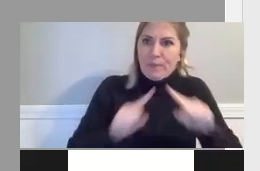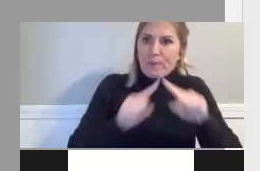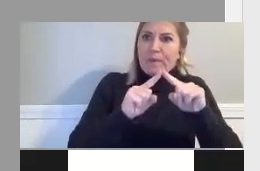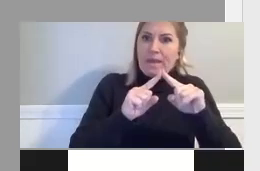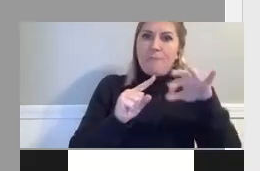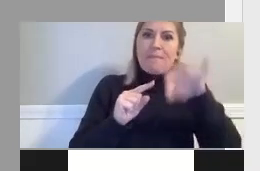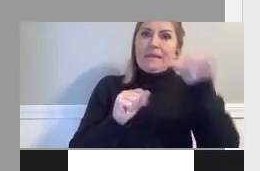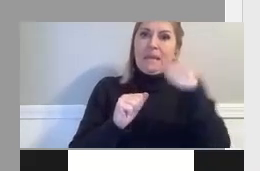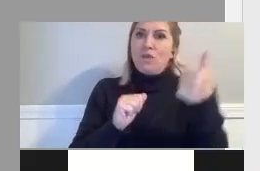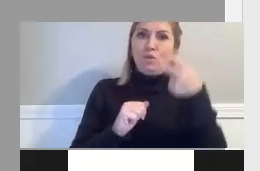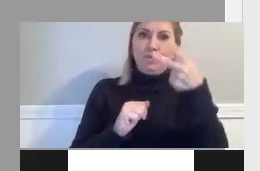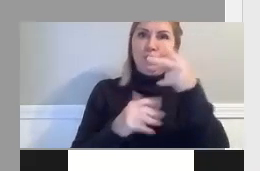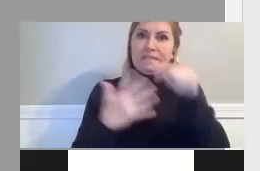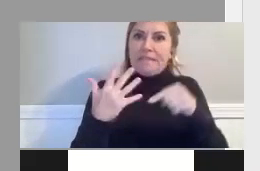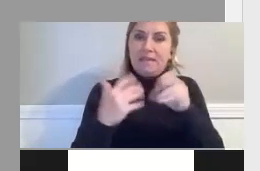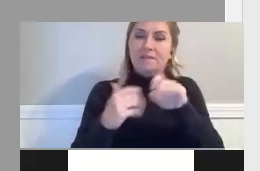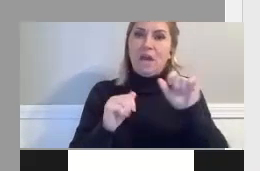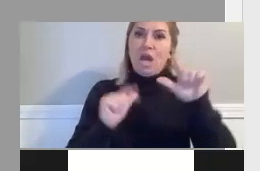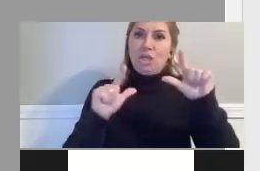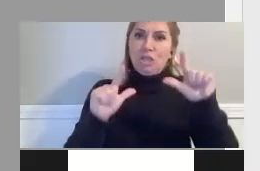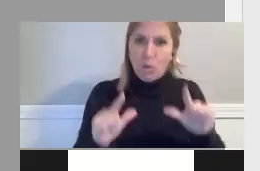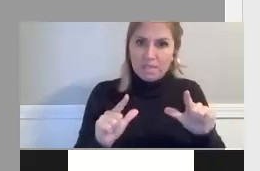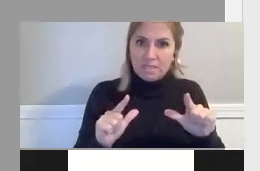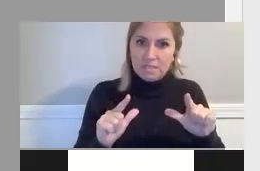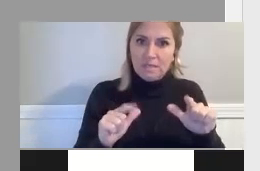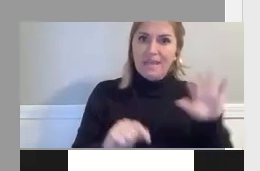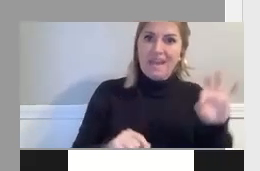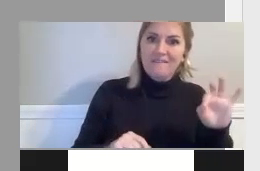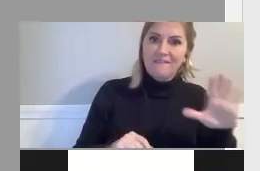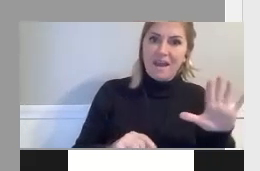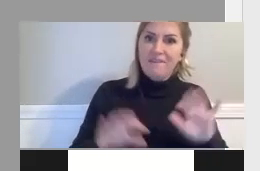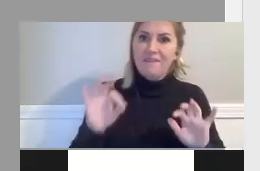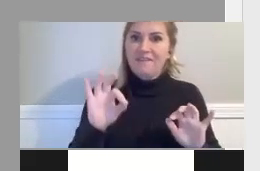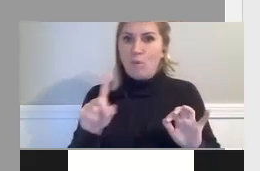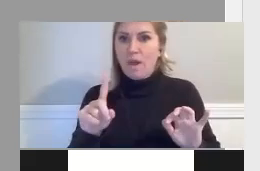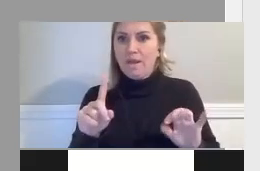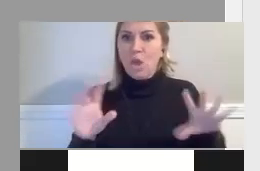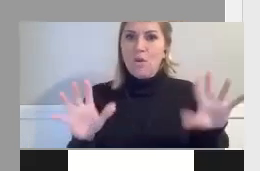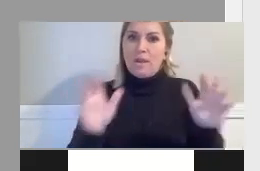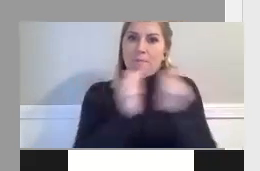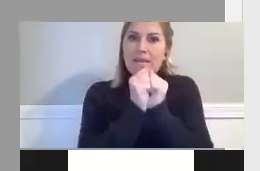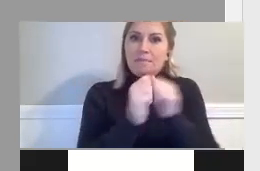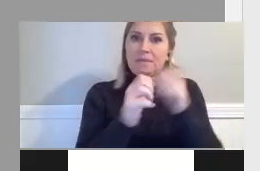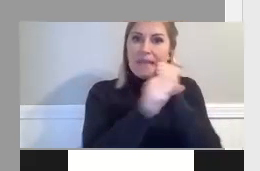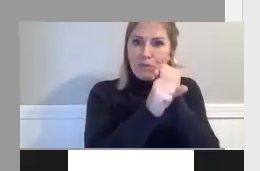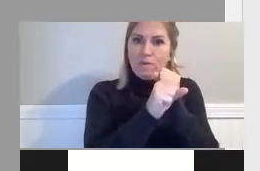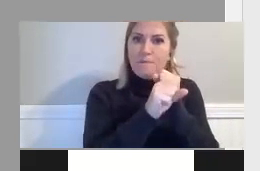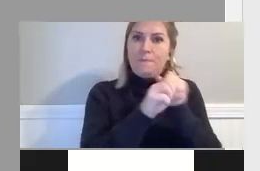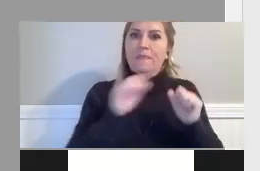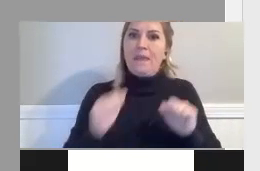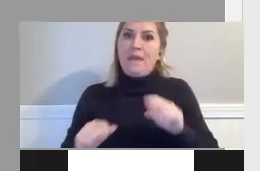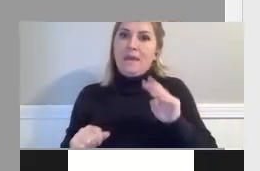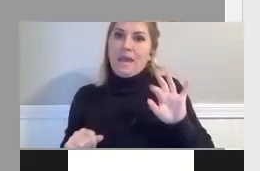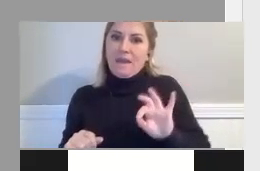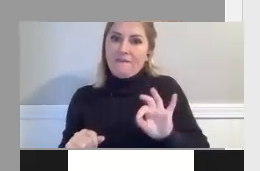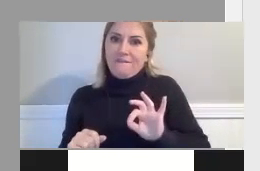another two set of lowest frequency nodes. So let's say F5 and F1 plus F2, combining them to get this, combining the next